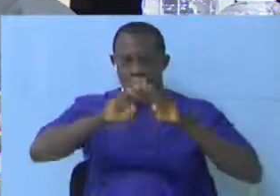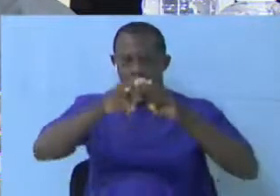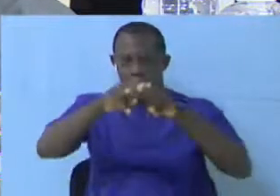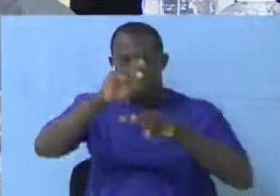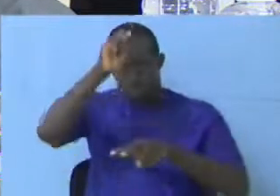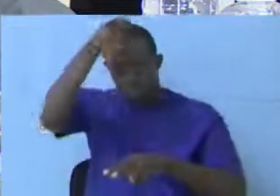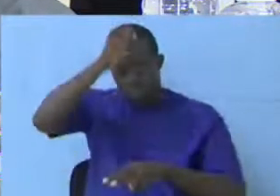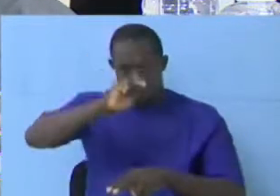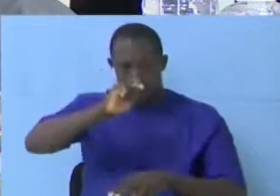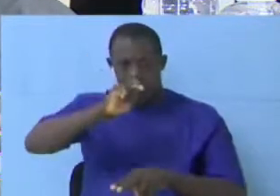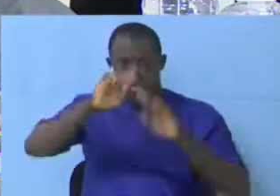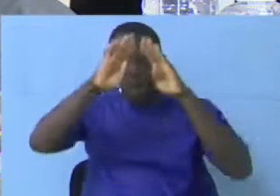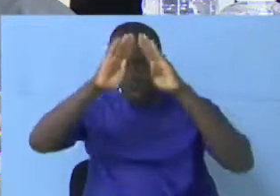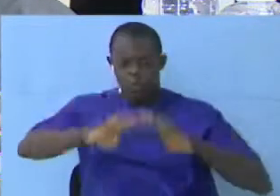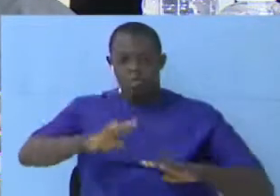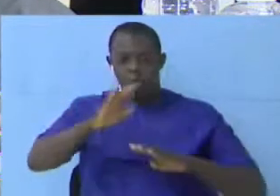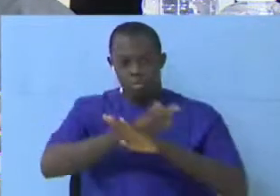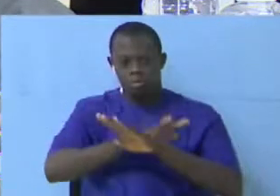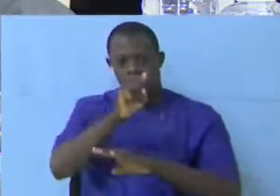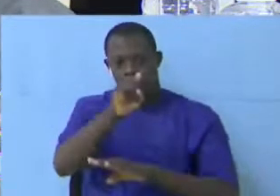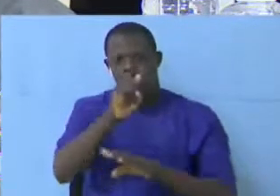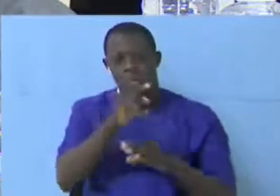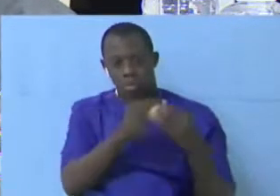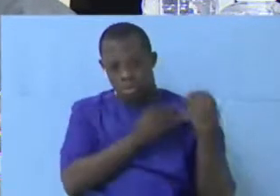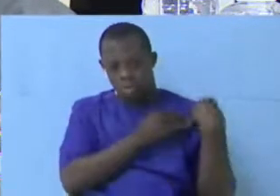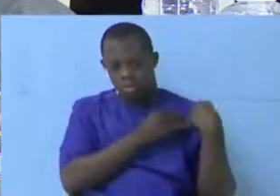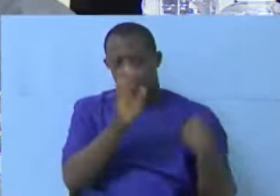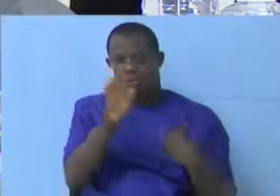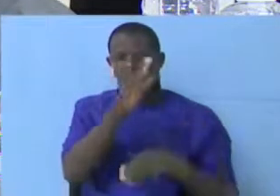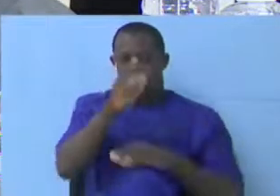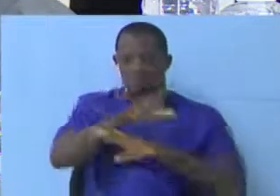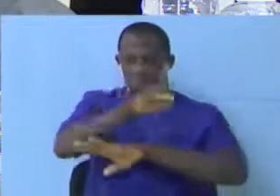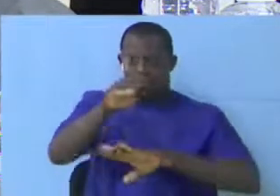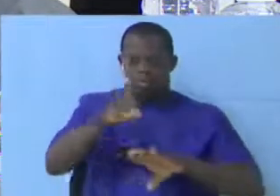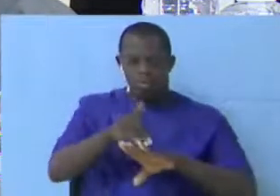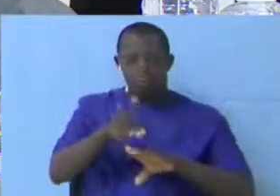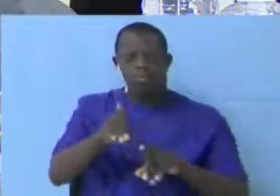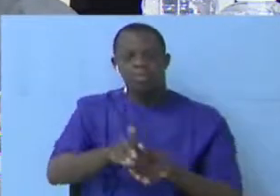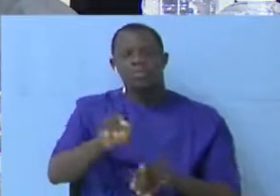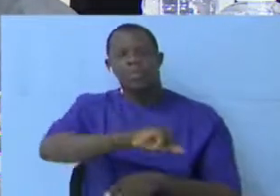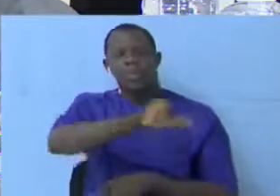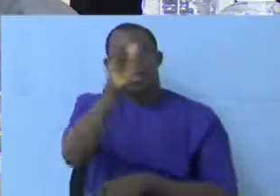station. Barra police station. And the